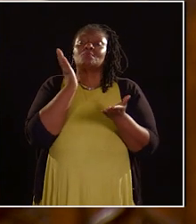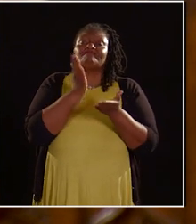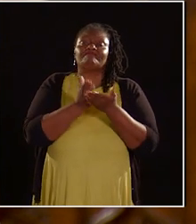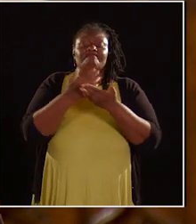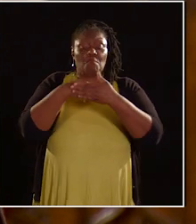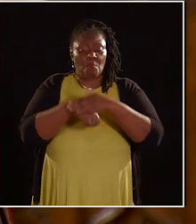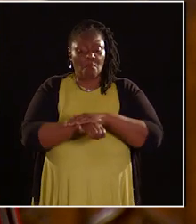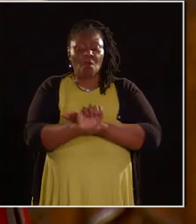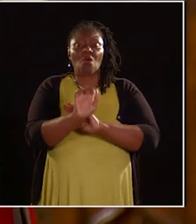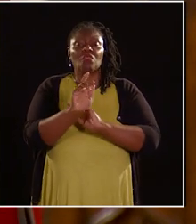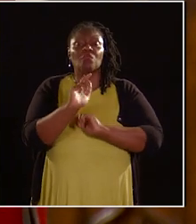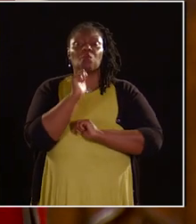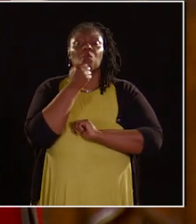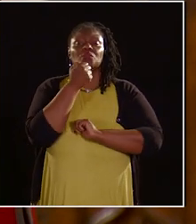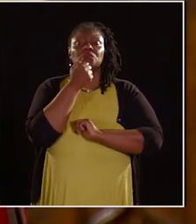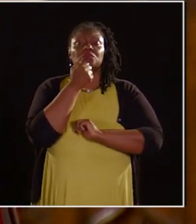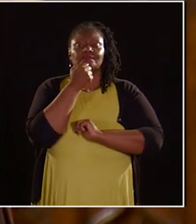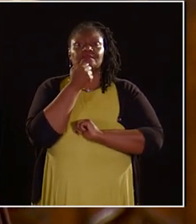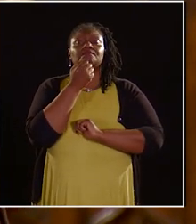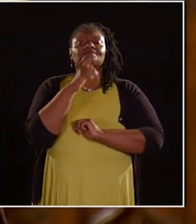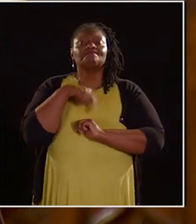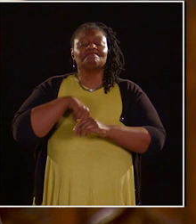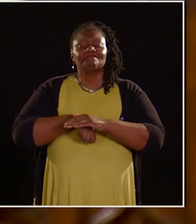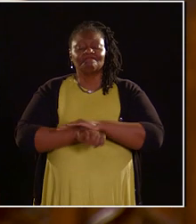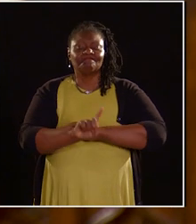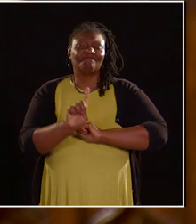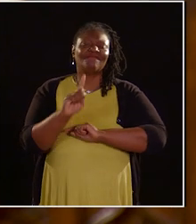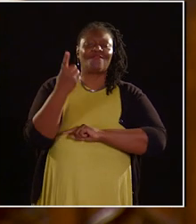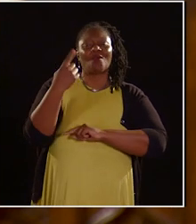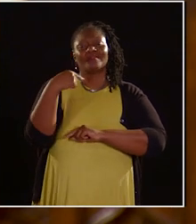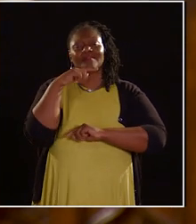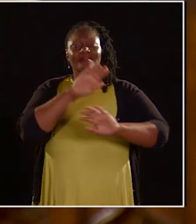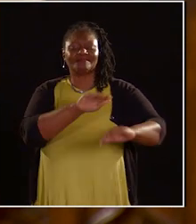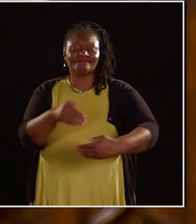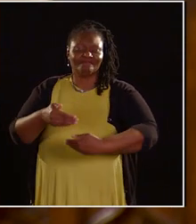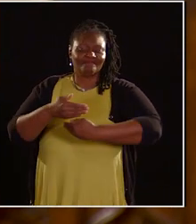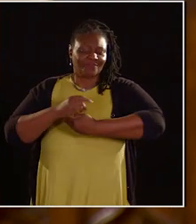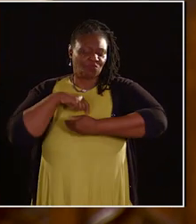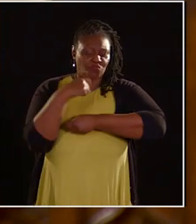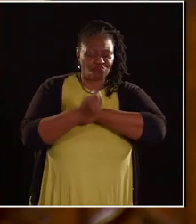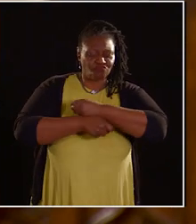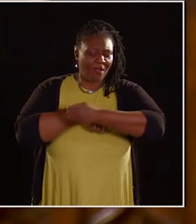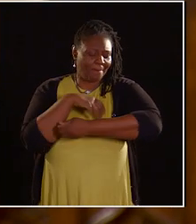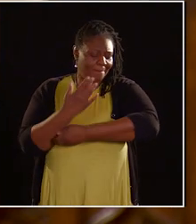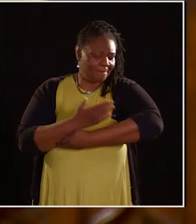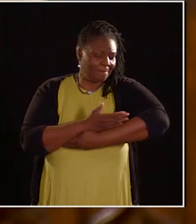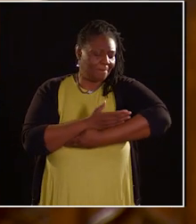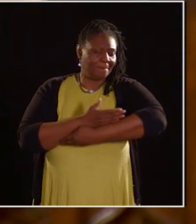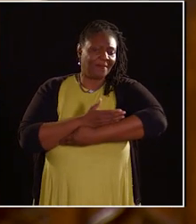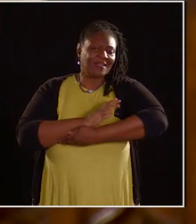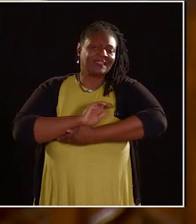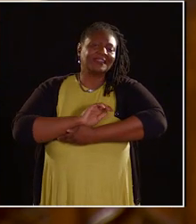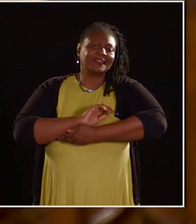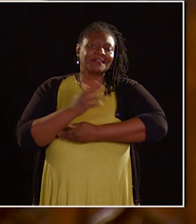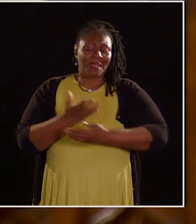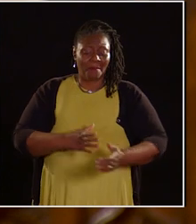be delivered. And she brought forth her firstborn son and wrapped him in swaddling clothes